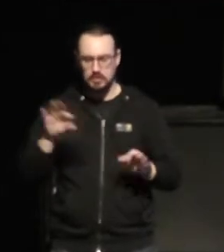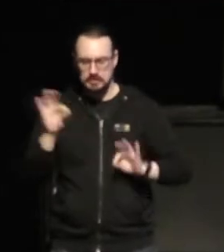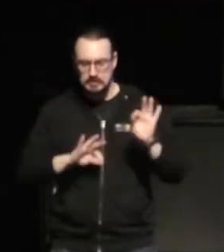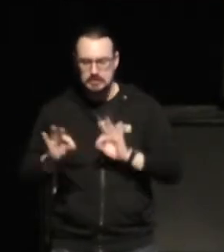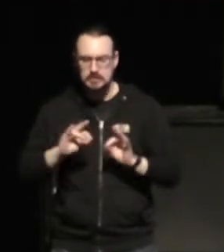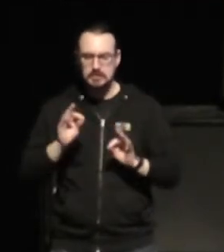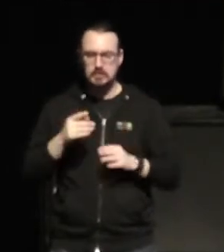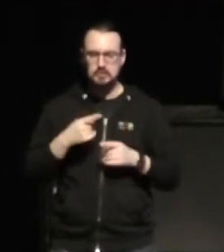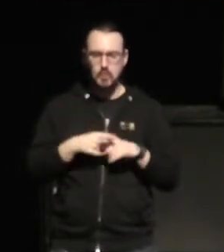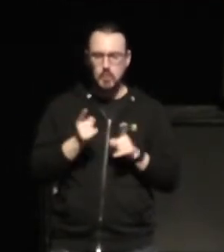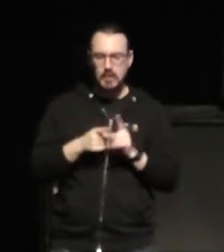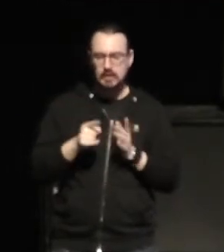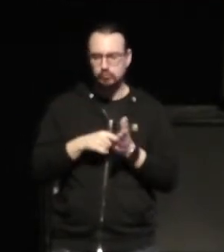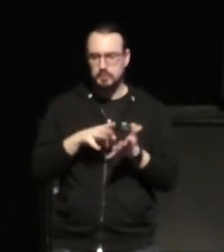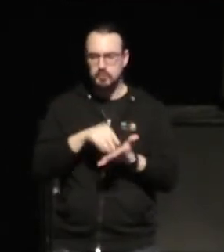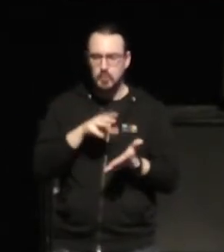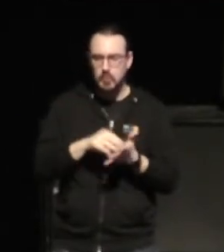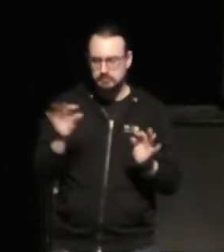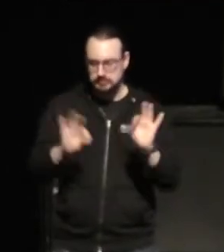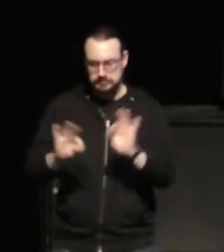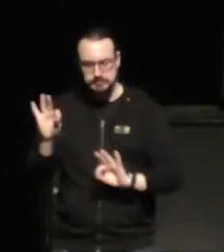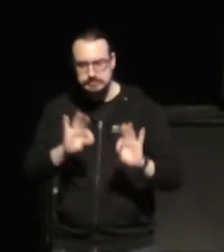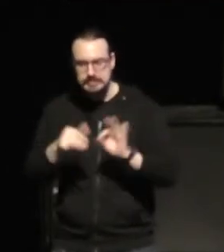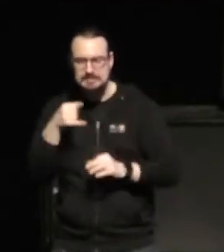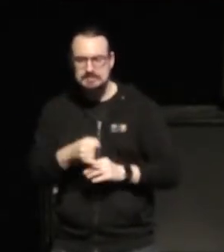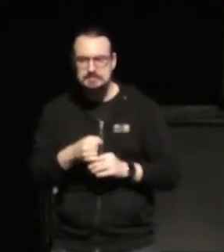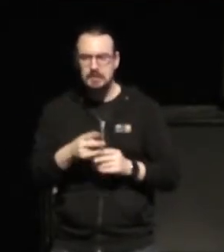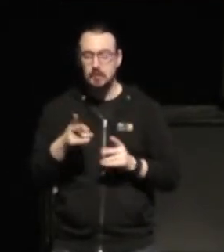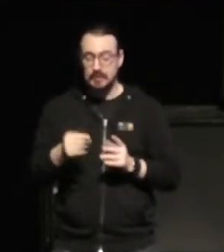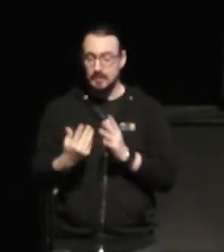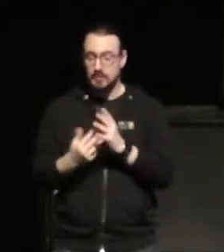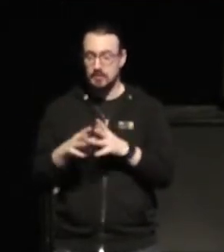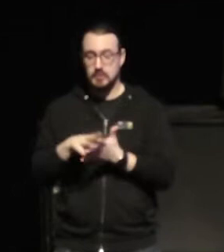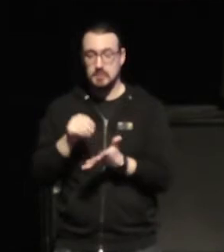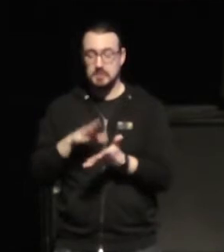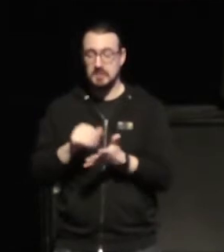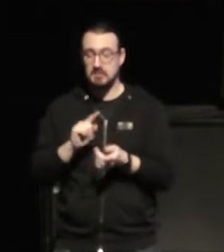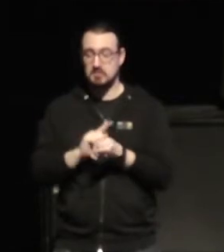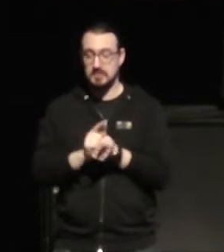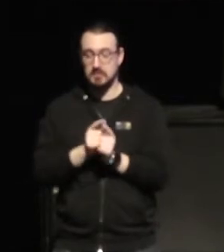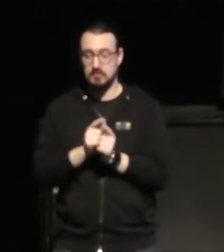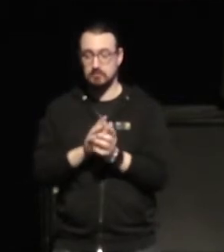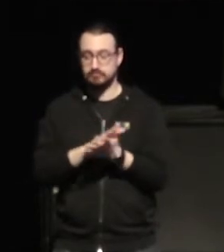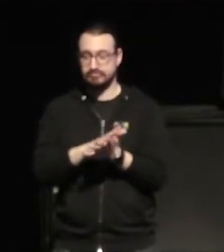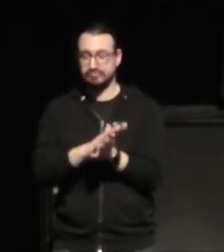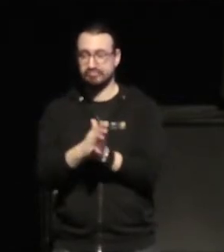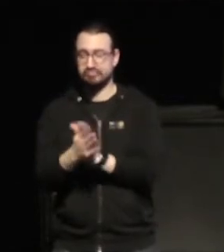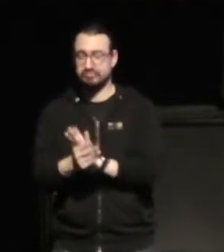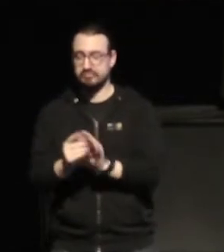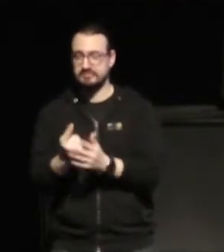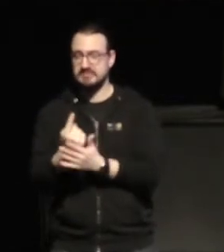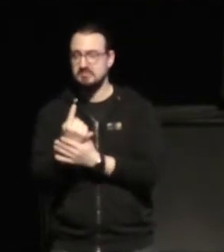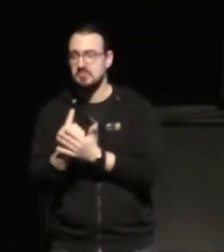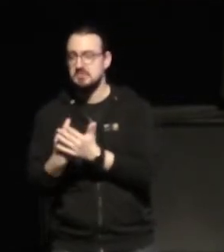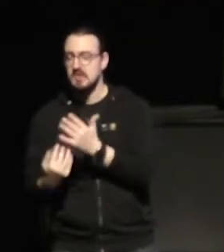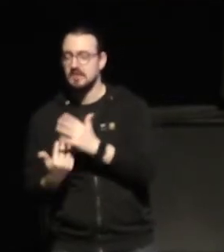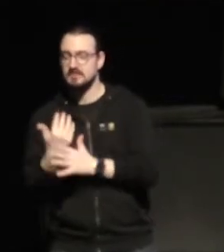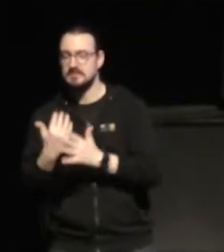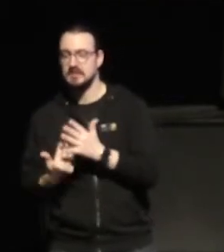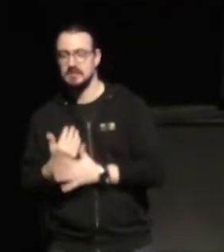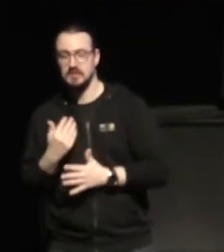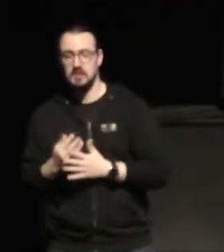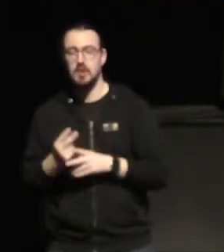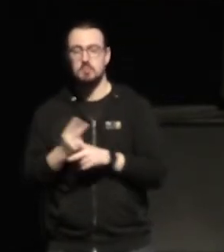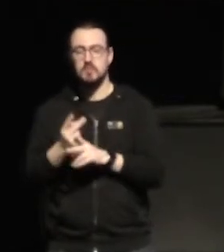like fertilizers and etc. And the soils got into being not productive. So with this approach,